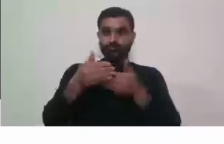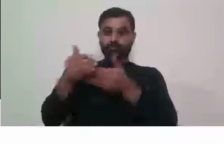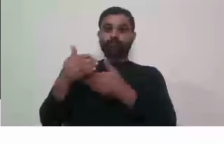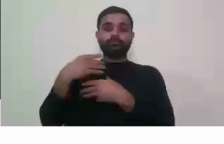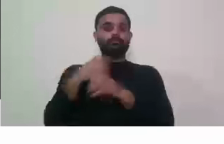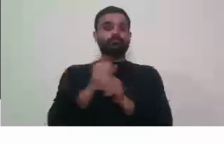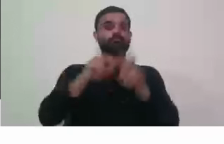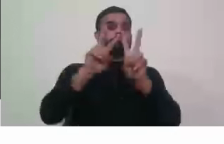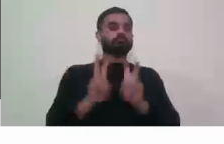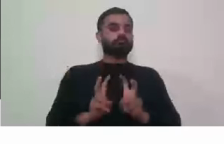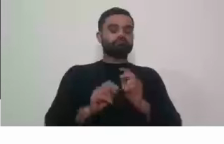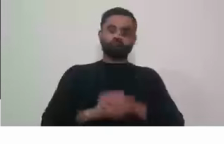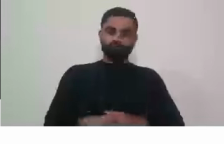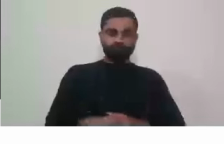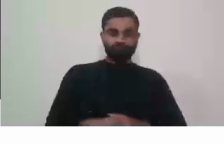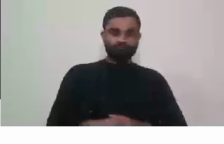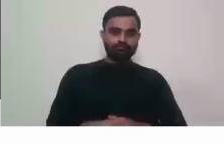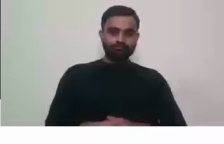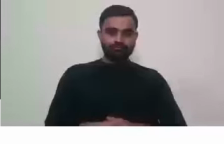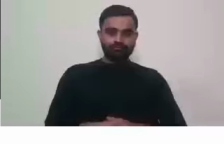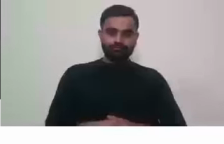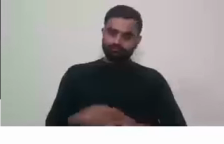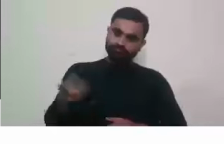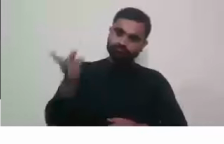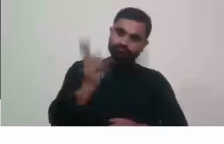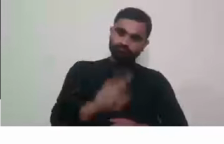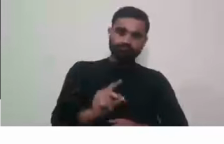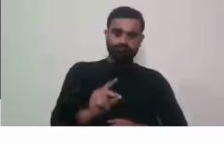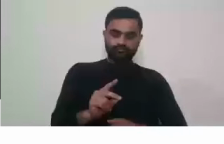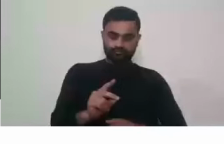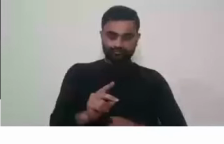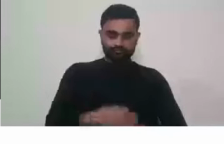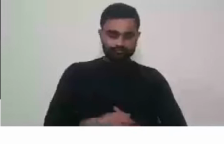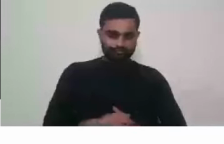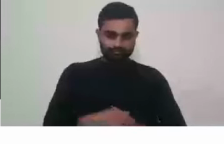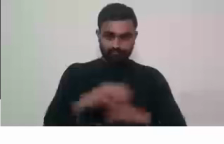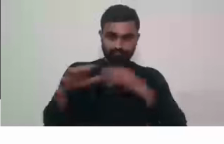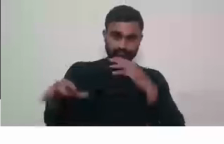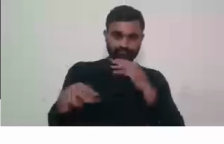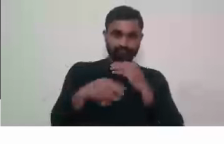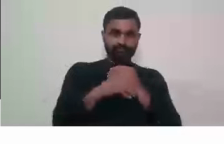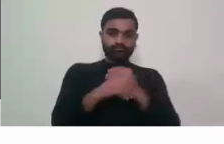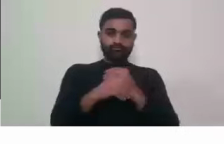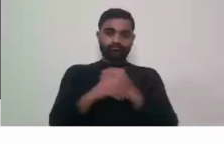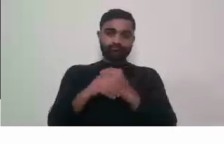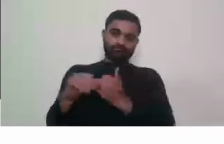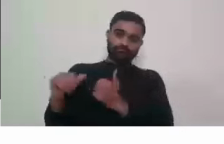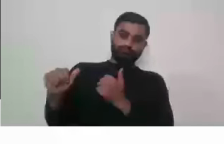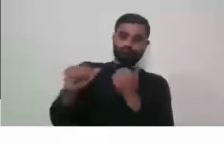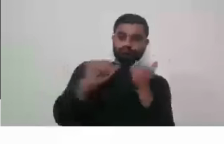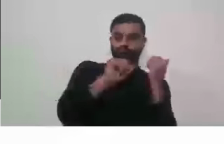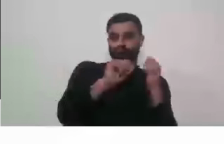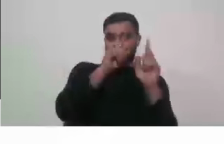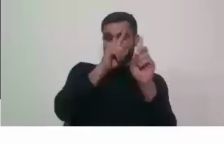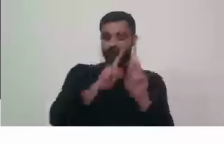such dialogues. Again, So the other I day, will yeah, just add here, going back uh-huh, to the first point